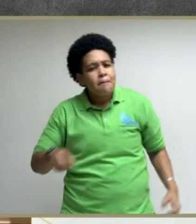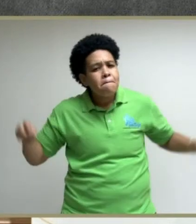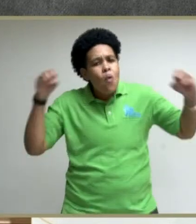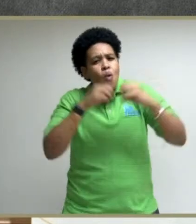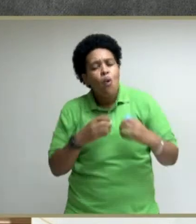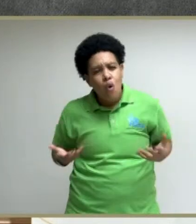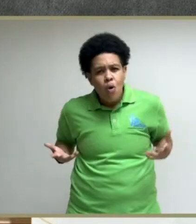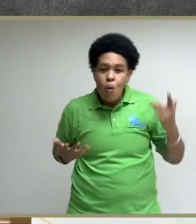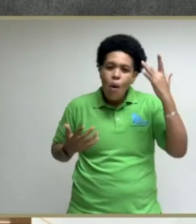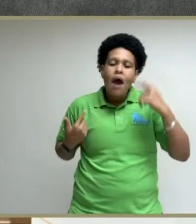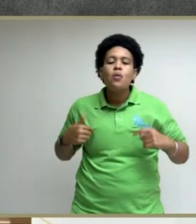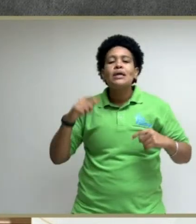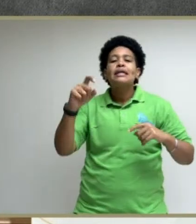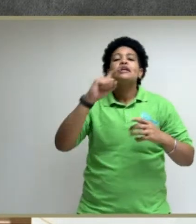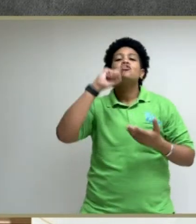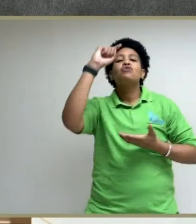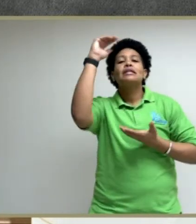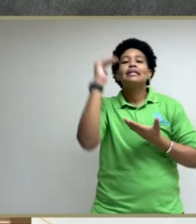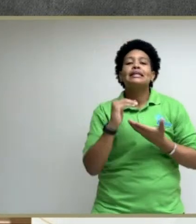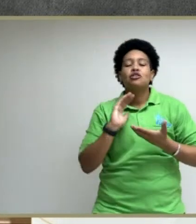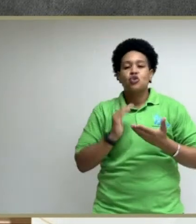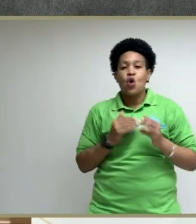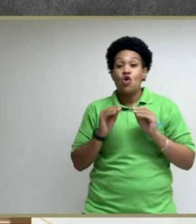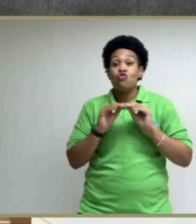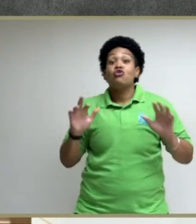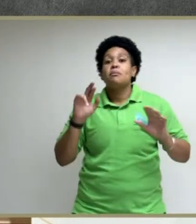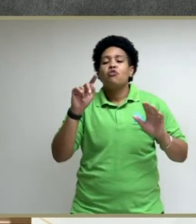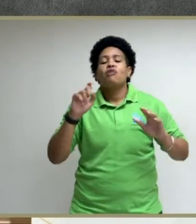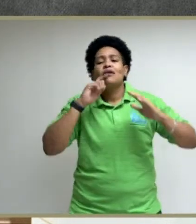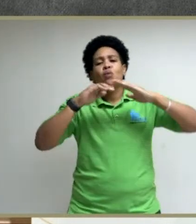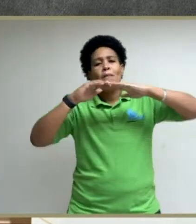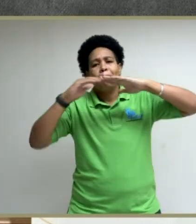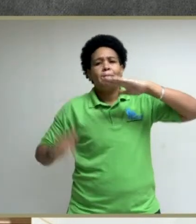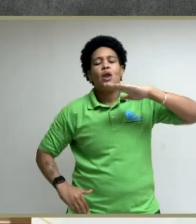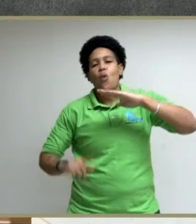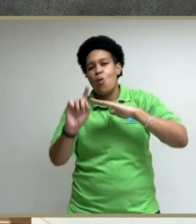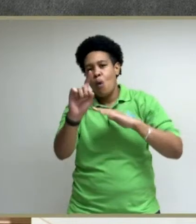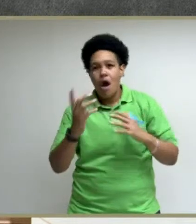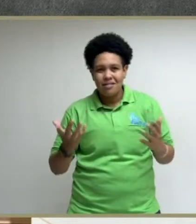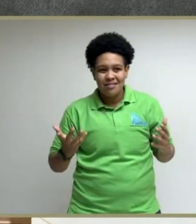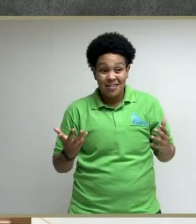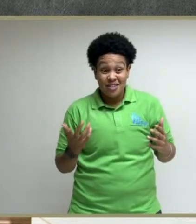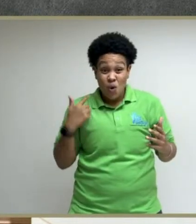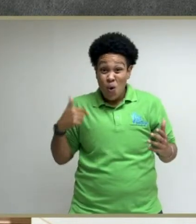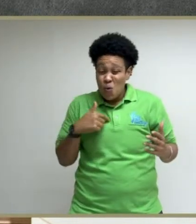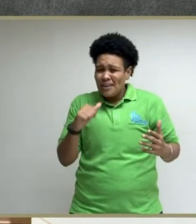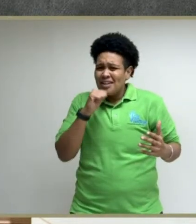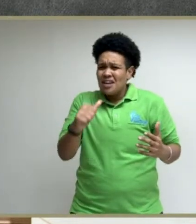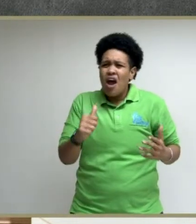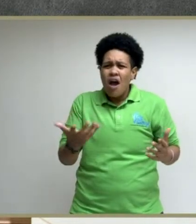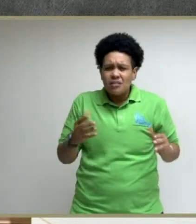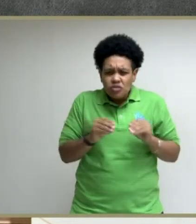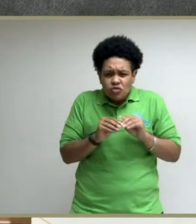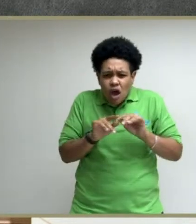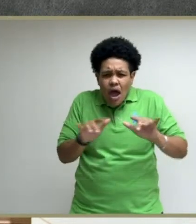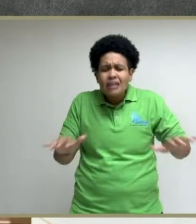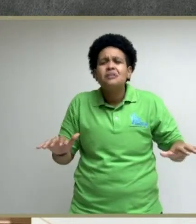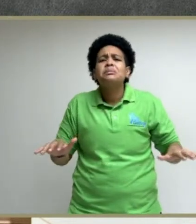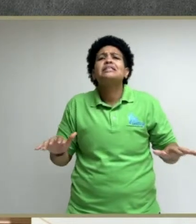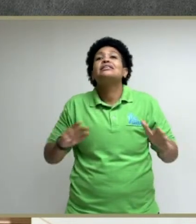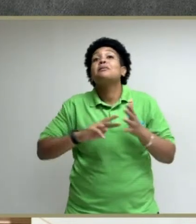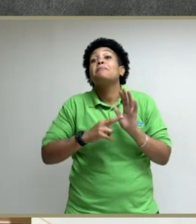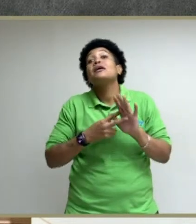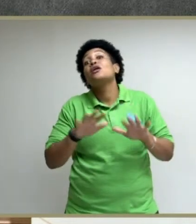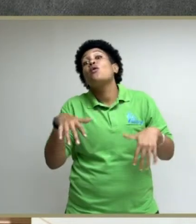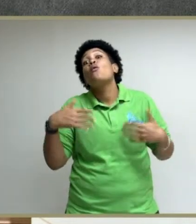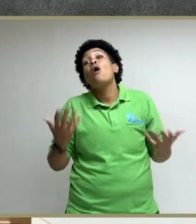that, because we needed to decrease our reproductive rate to below 1 so that we were not transmitting. It means